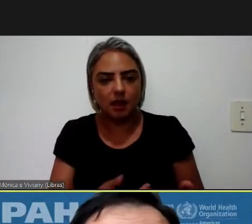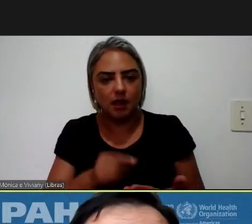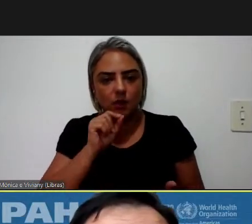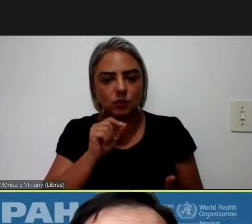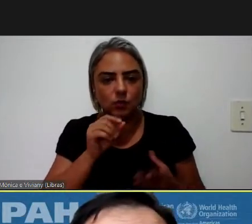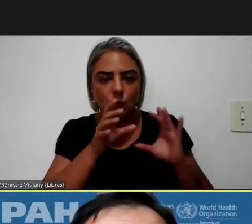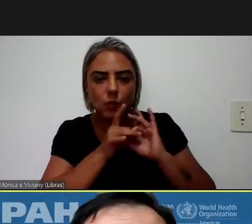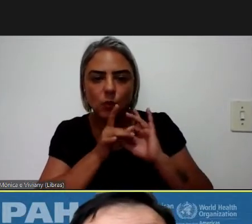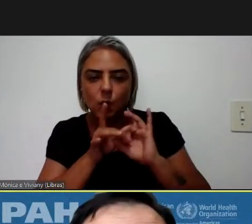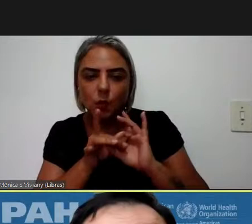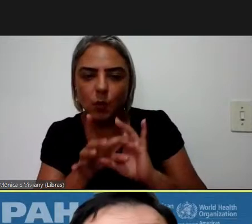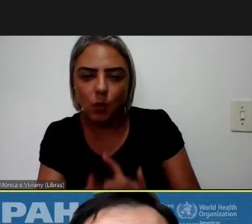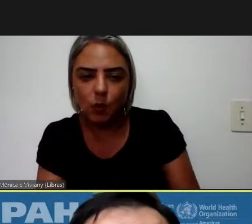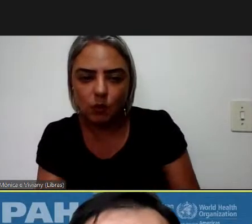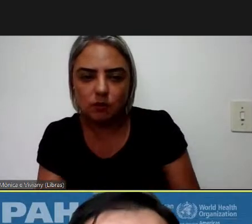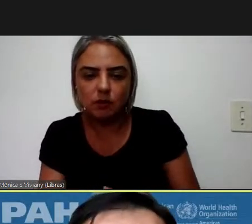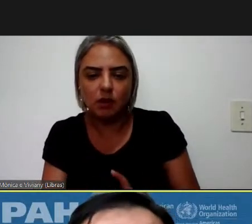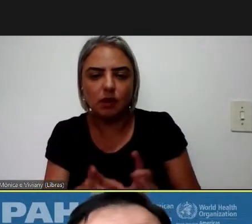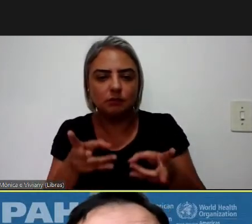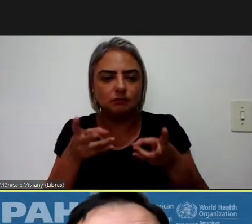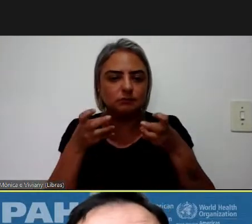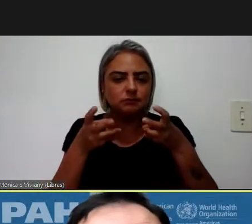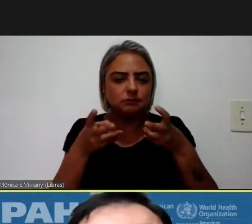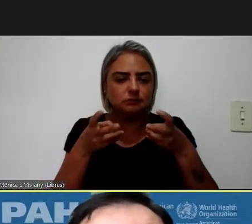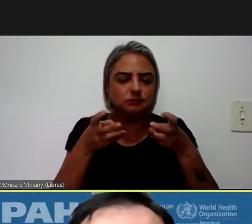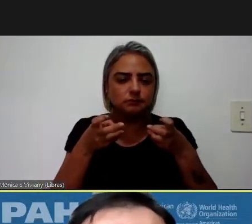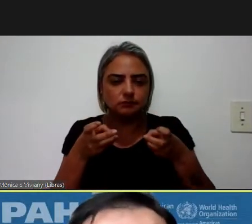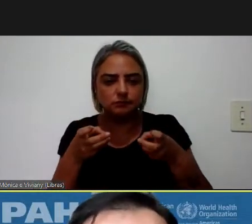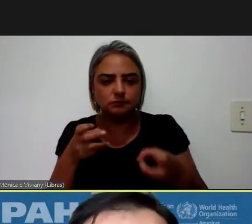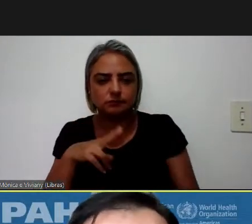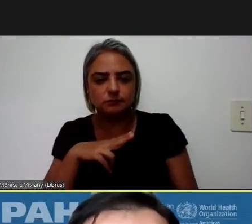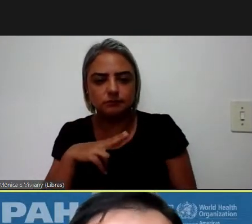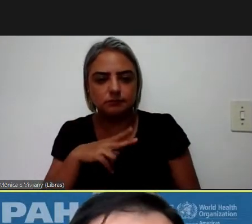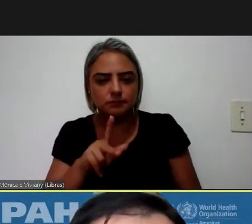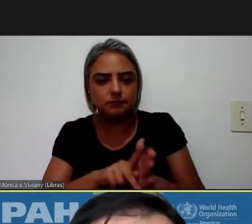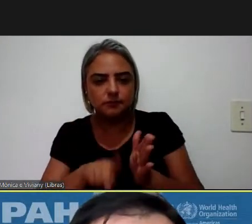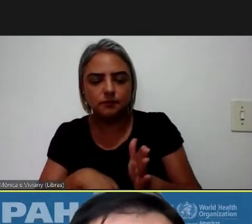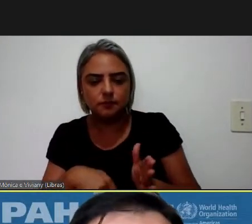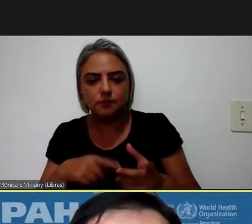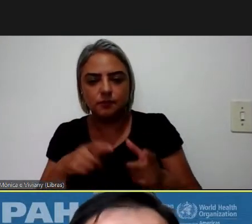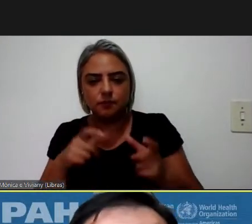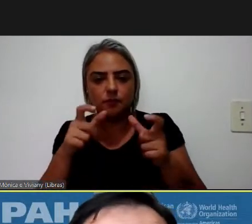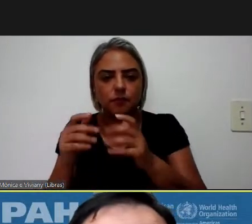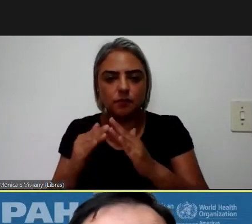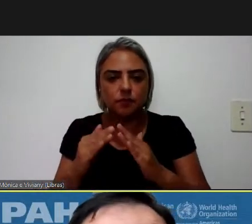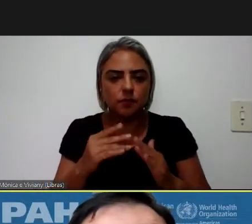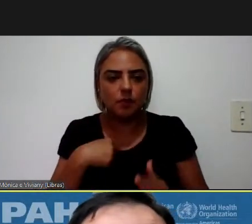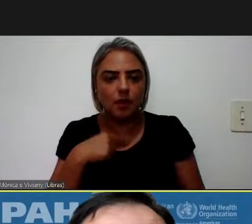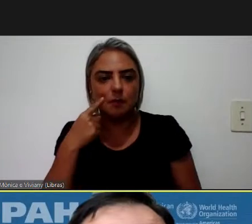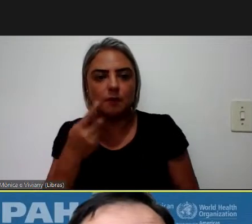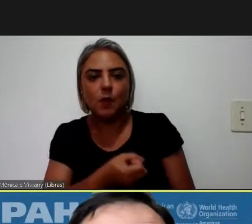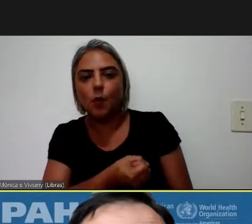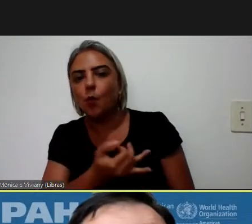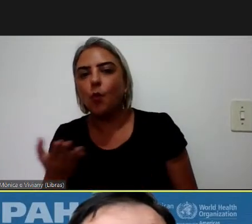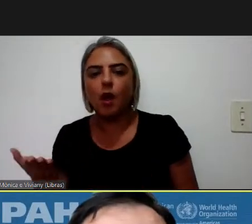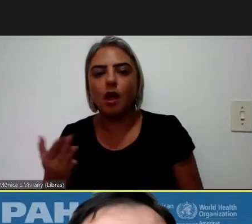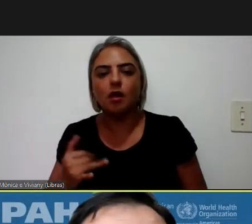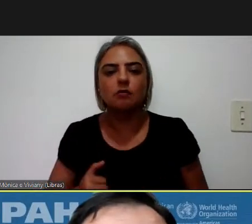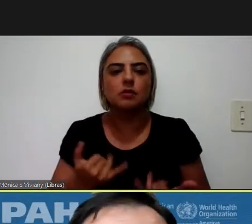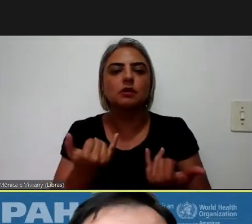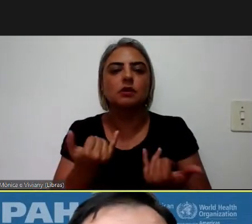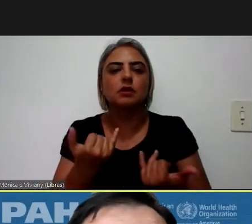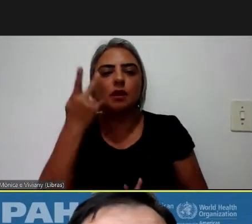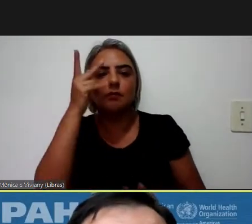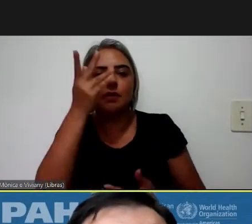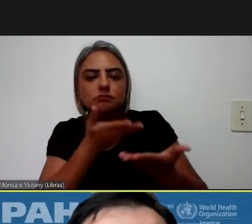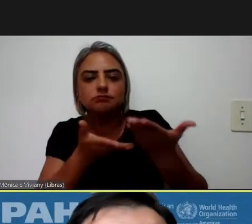in the context of singularity, what we have to see what